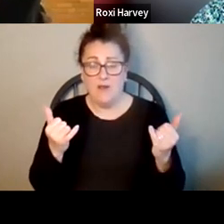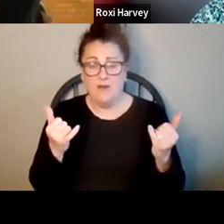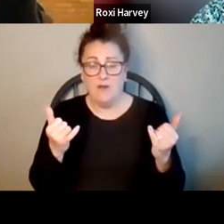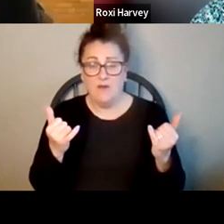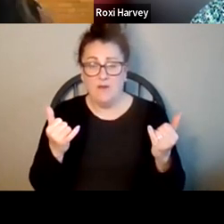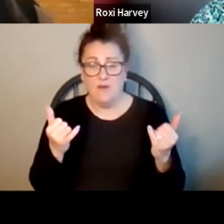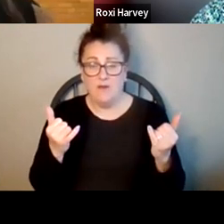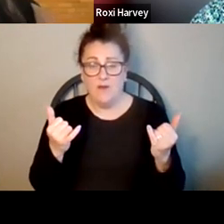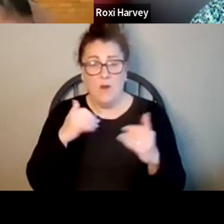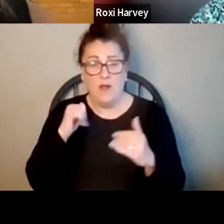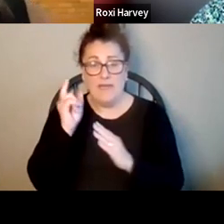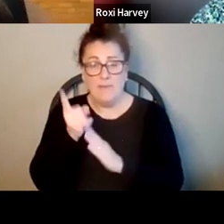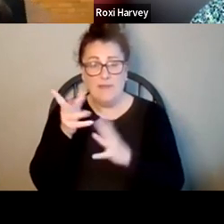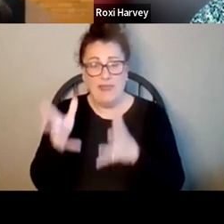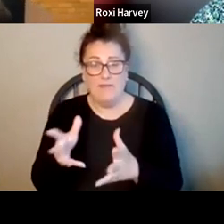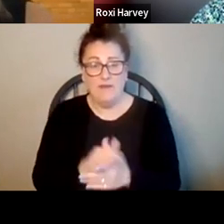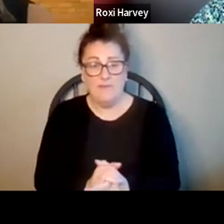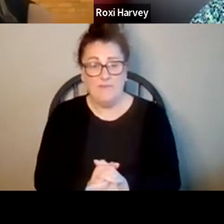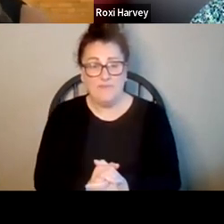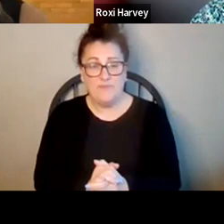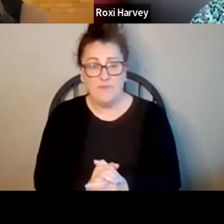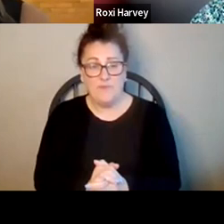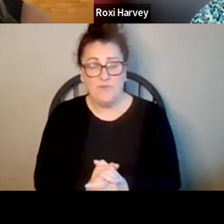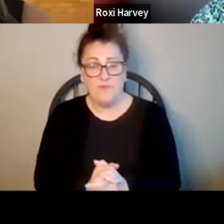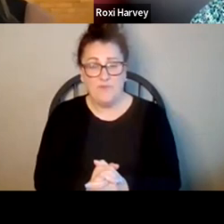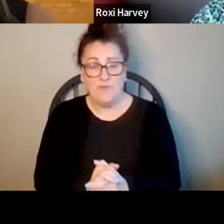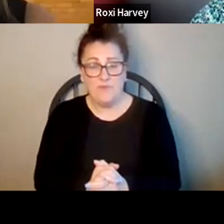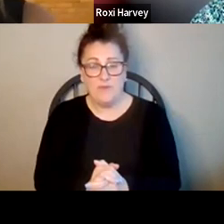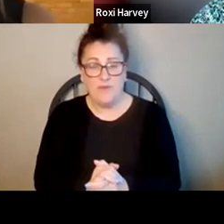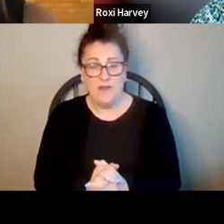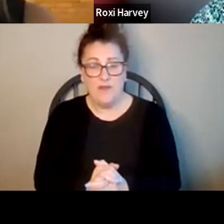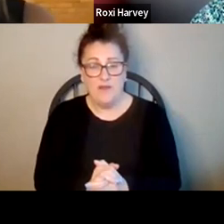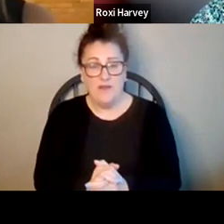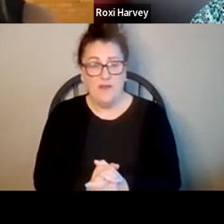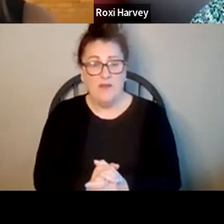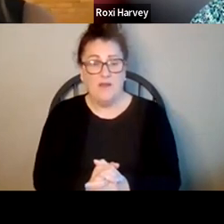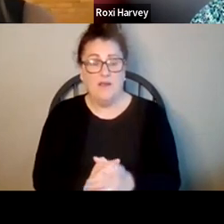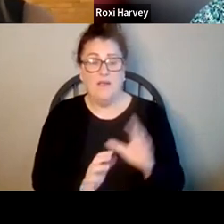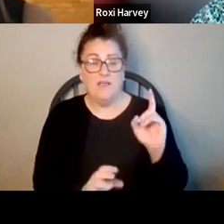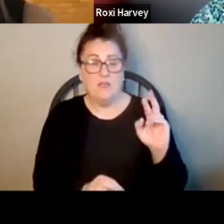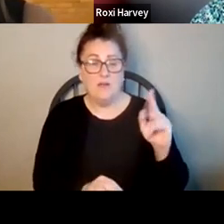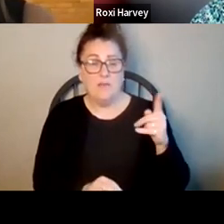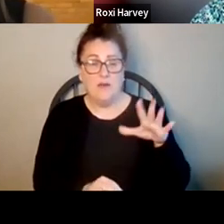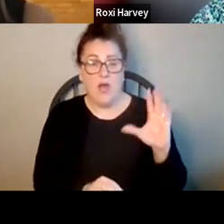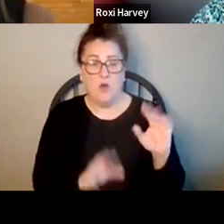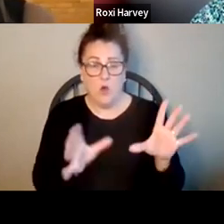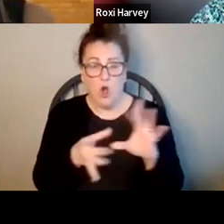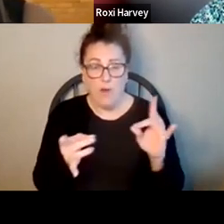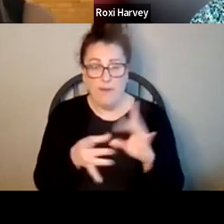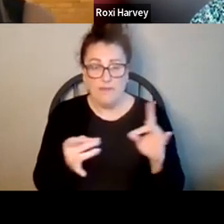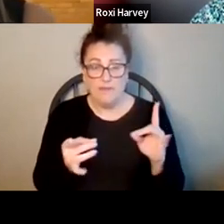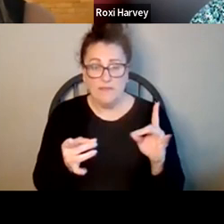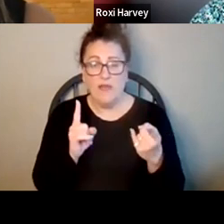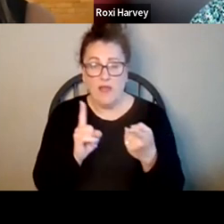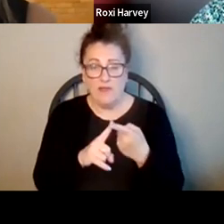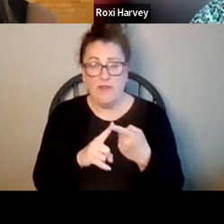good 10, 15 more minutes. So let's hear what Dr. Pignato has to say and